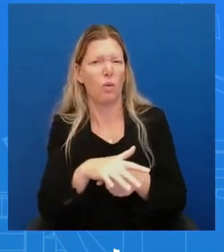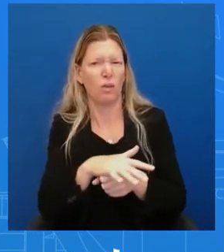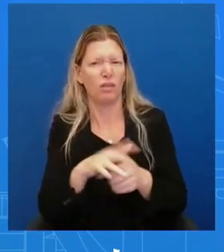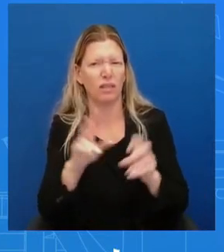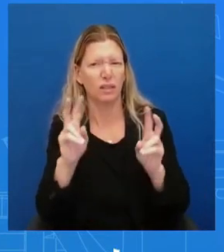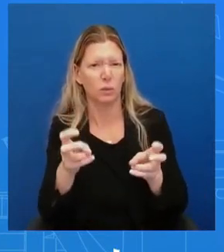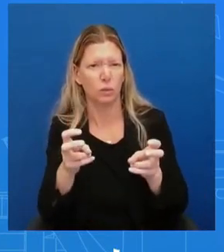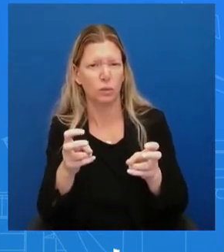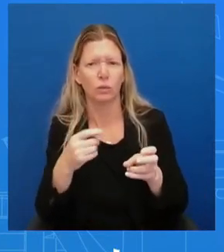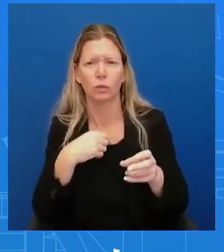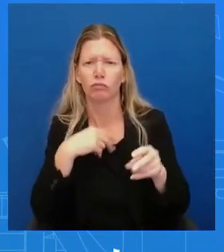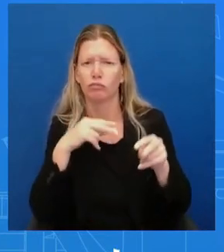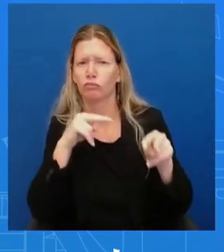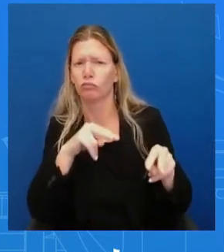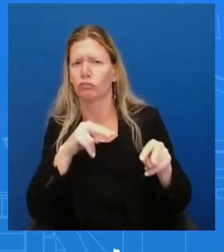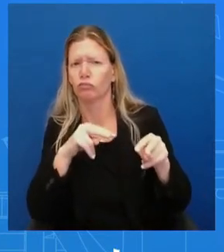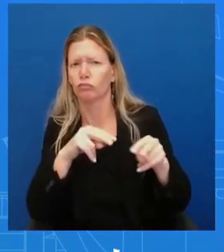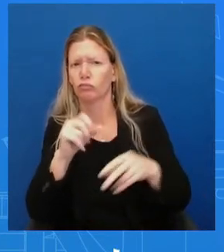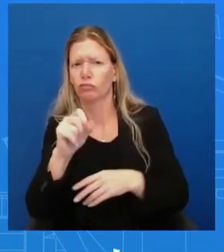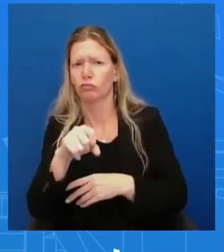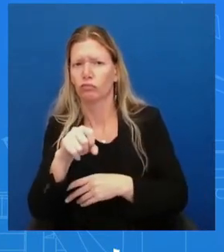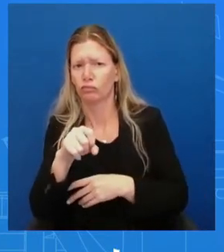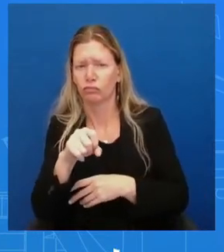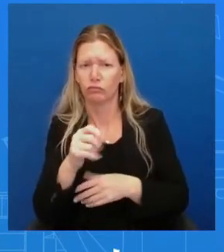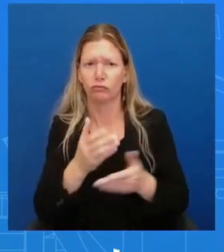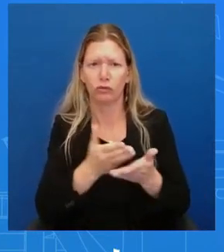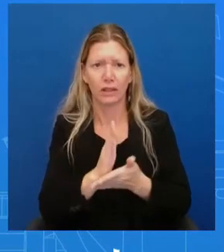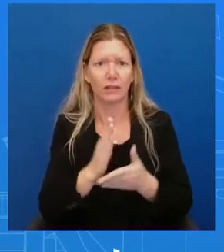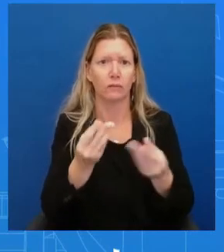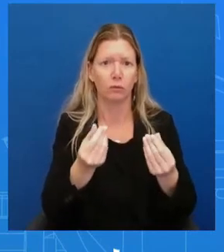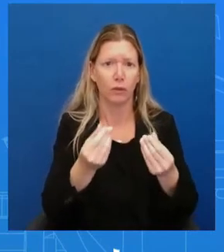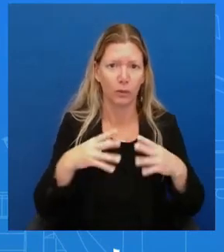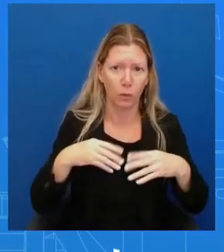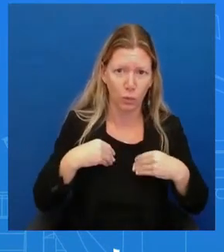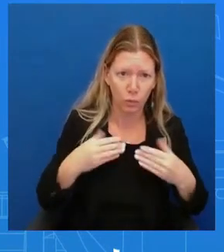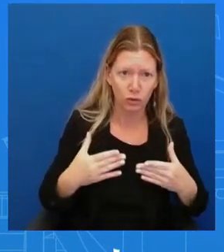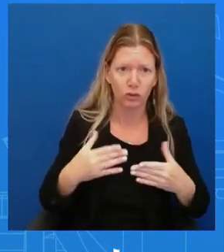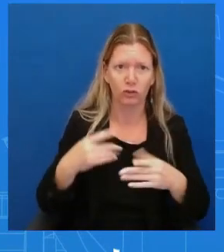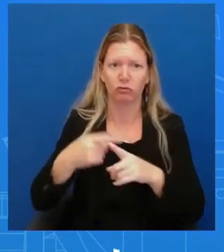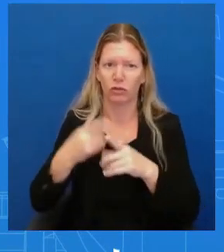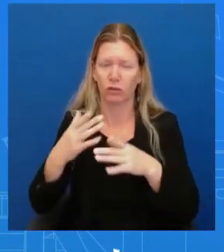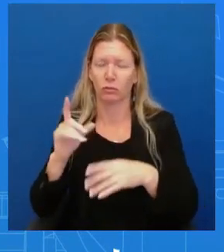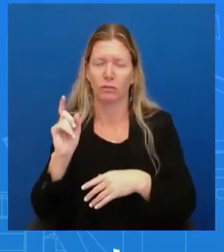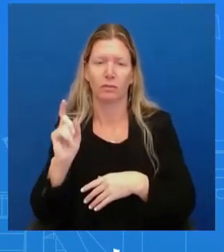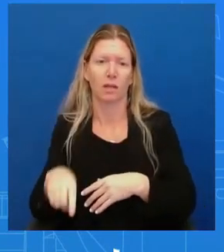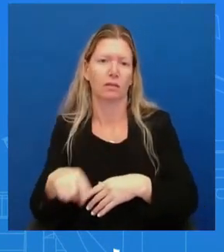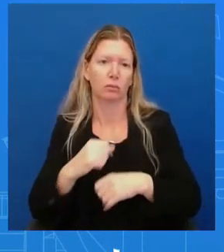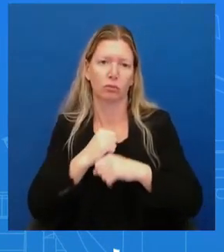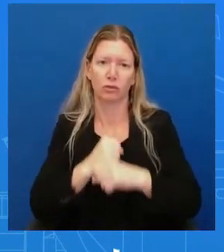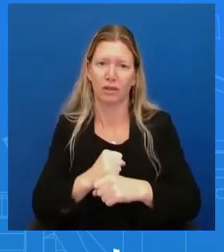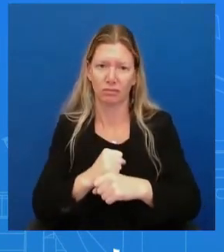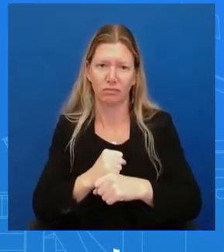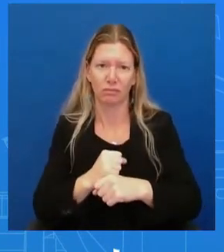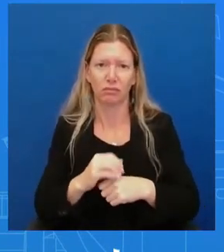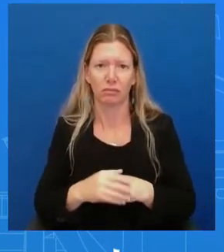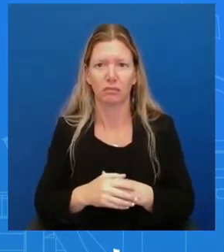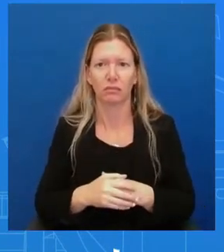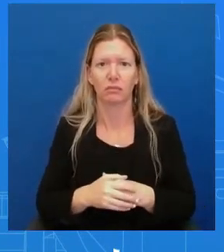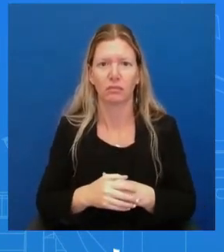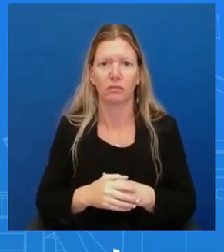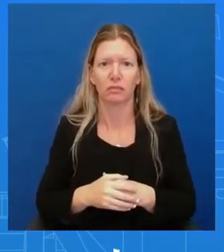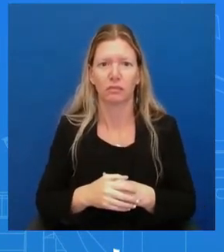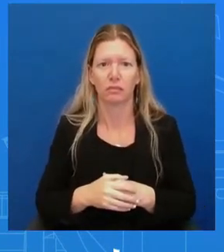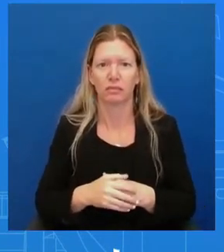believe that ultimately what needs to happen is the local government needs to make sure that they address this and they